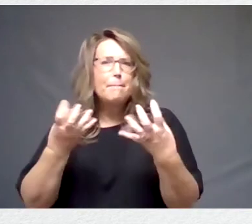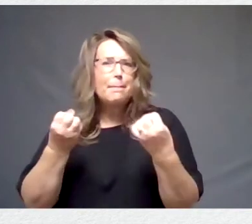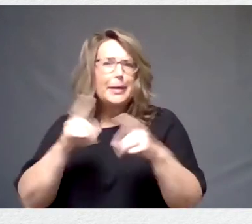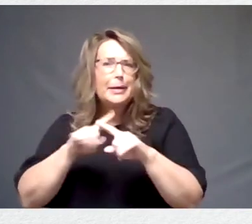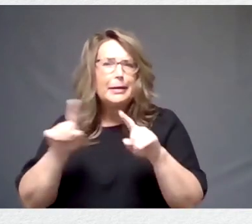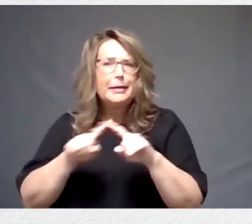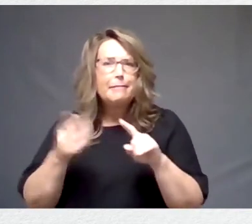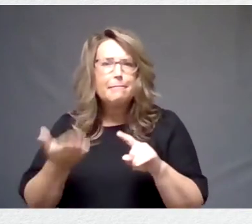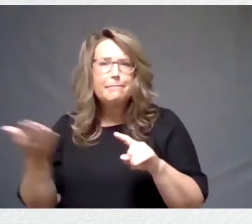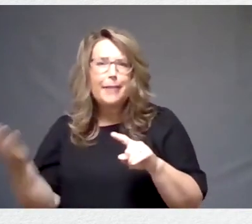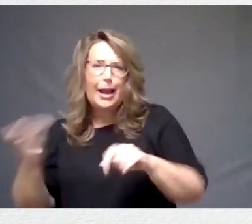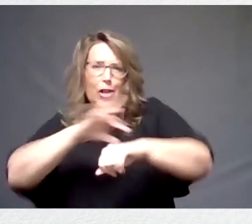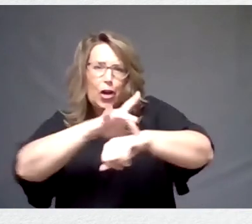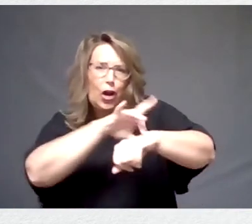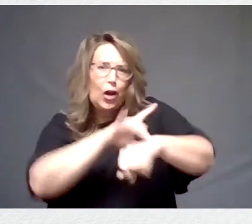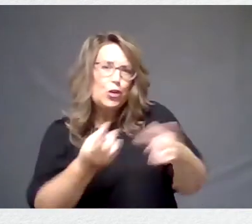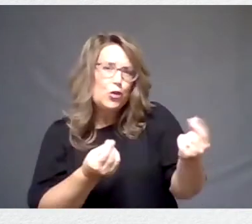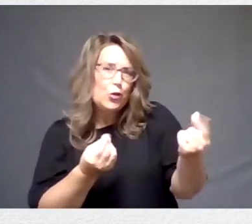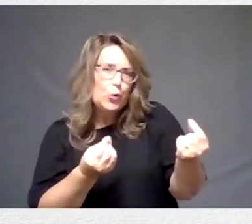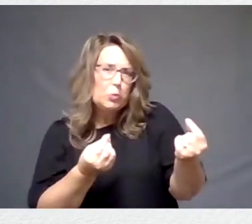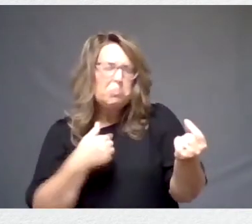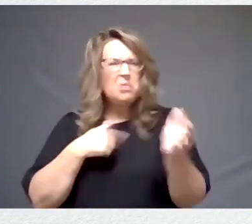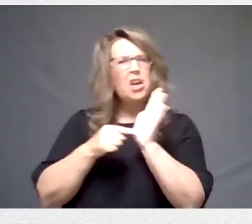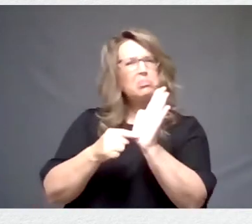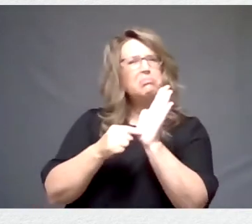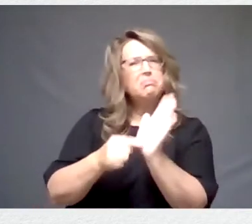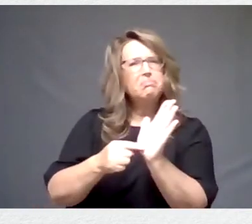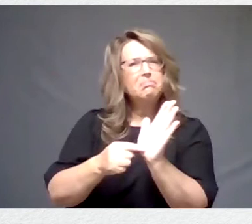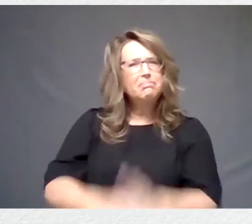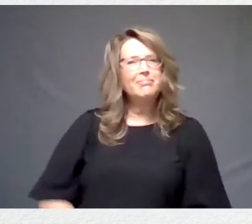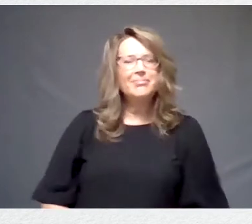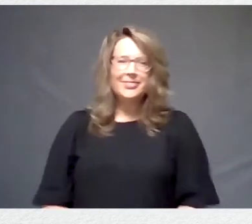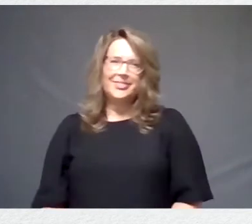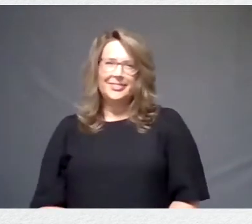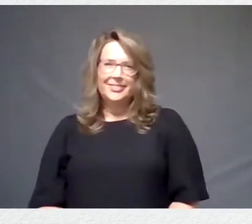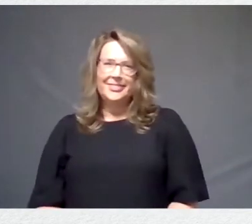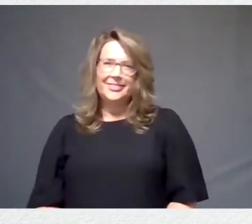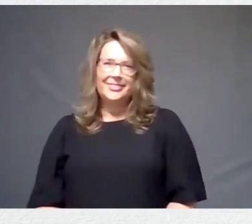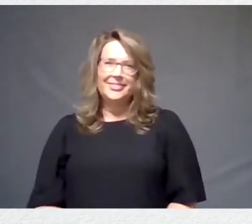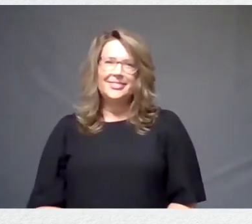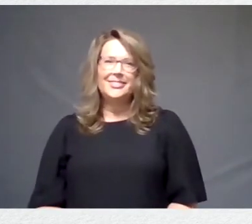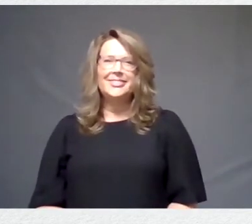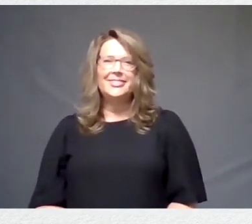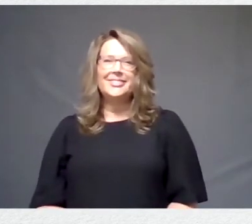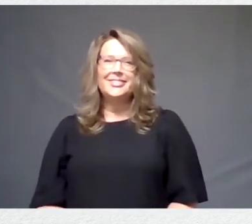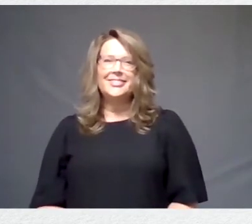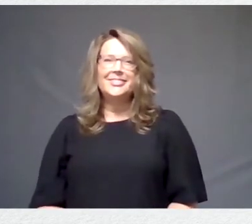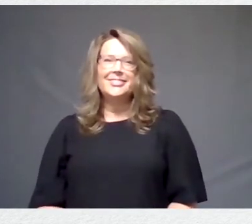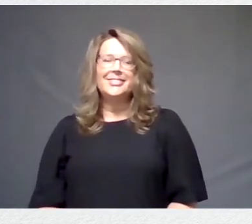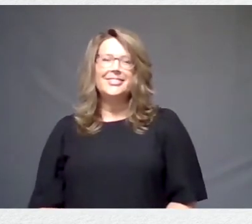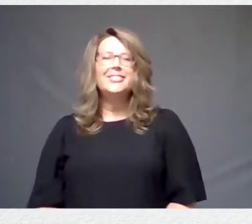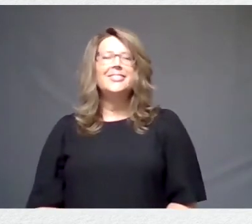Earth, so let's get started with a quick tour. Hay mucho que ver y hacer aquí en la Tierra, así que empecemos con